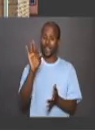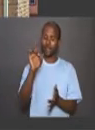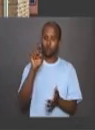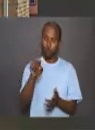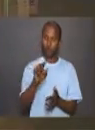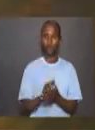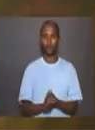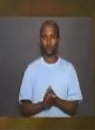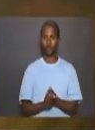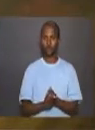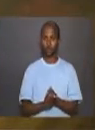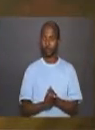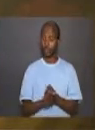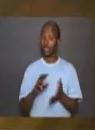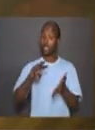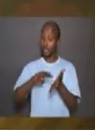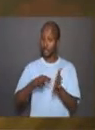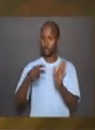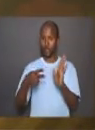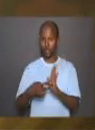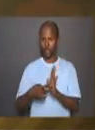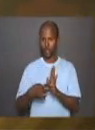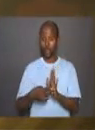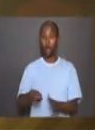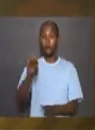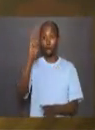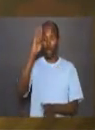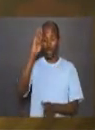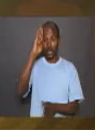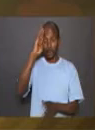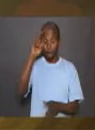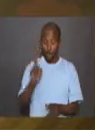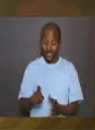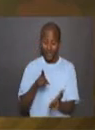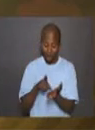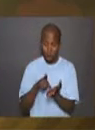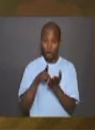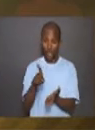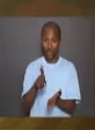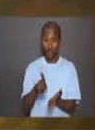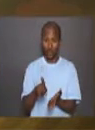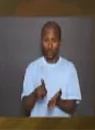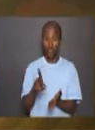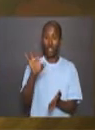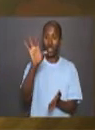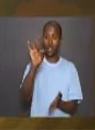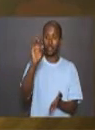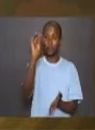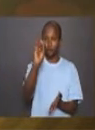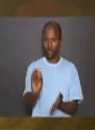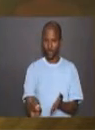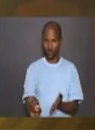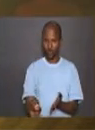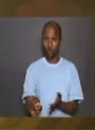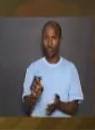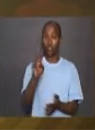points. This means that Bakala must pay 8%